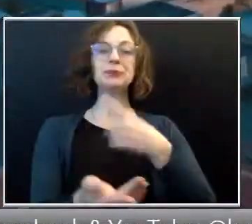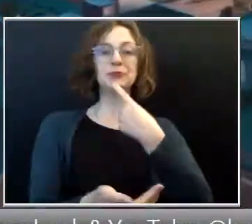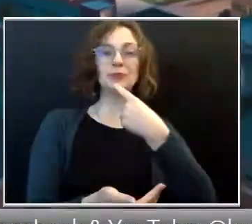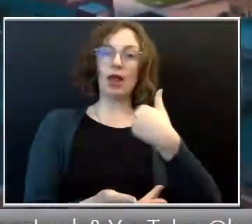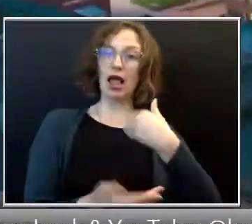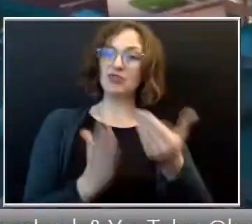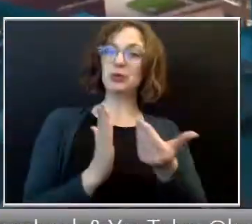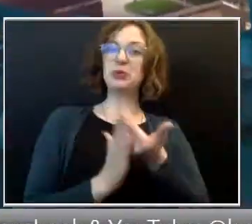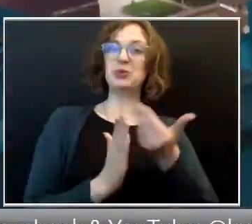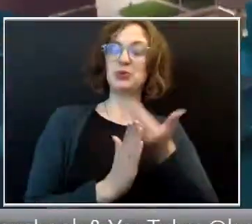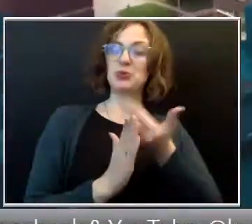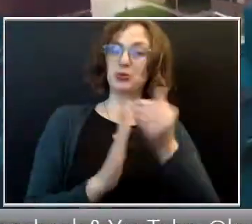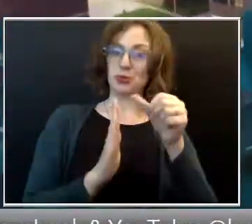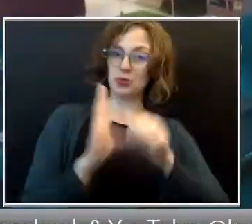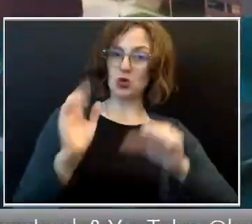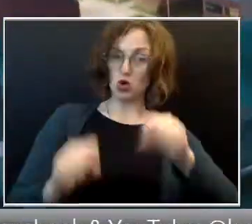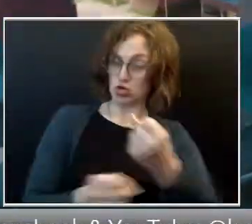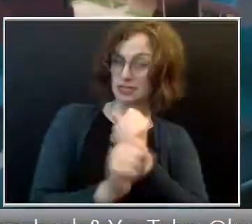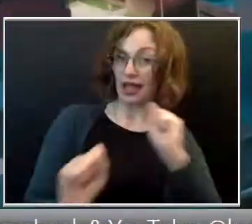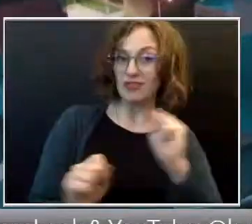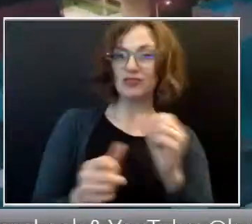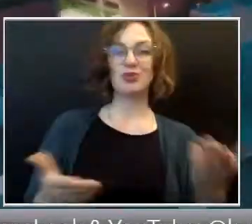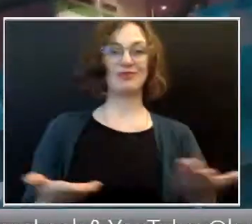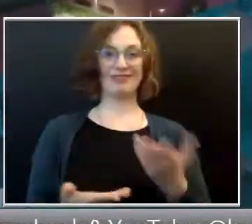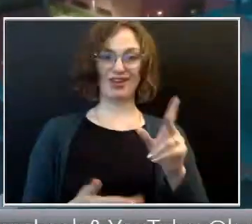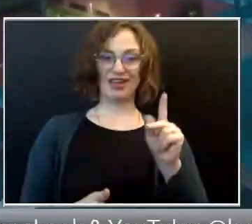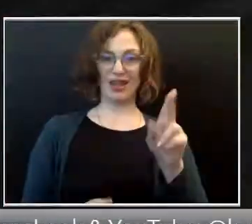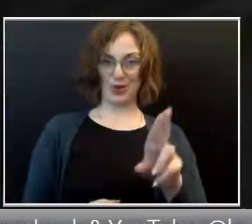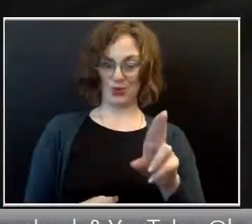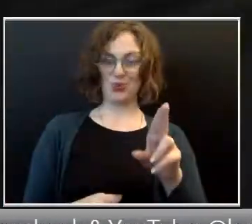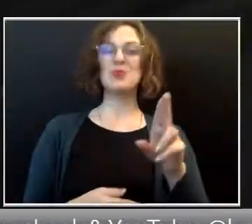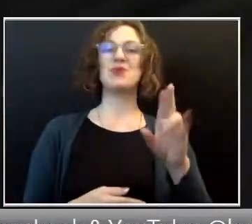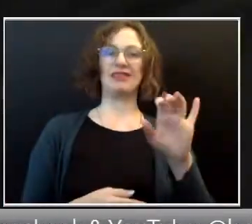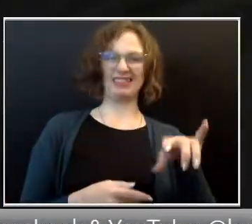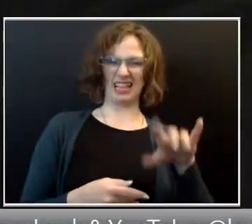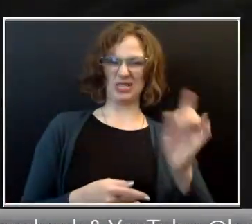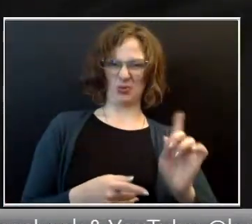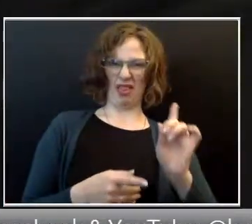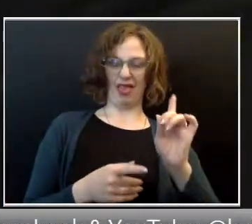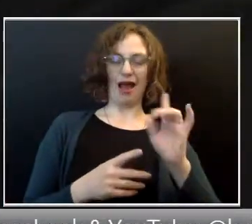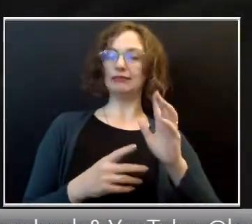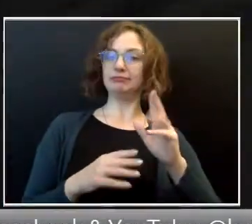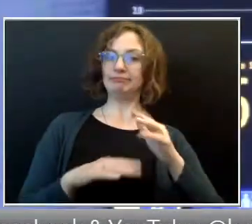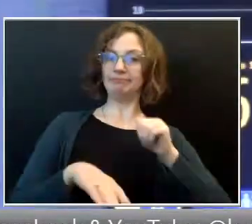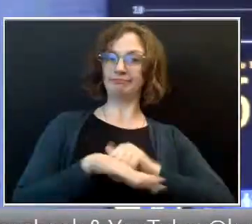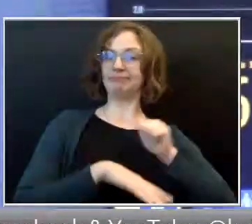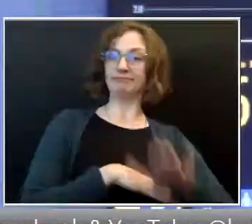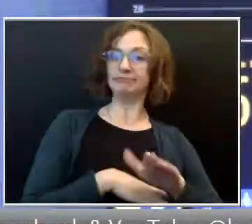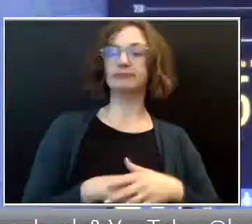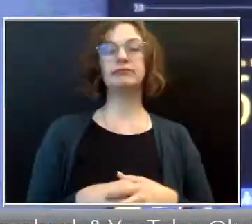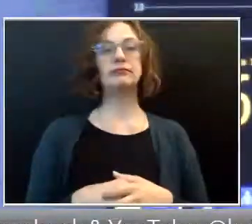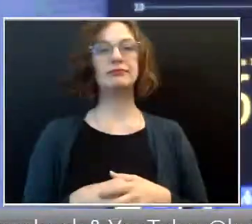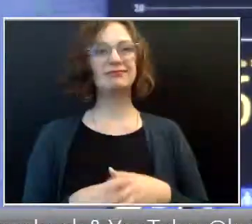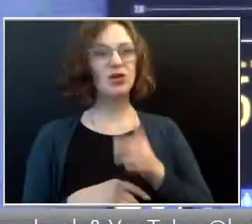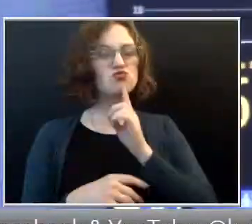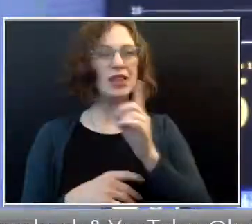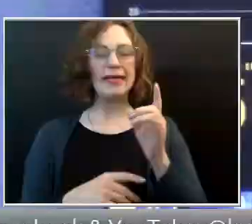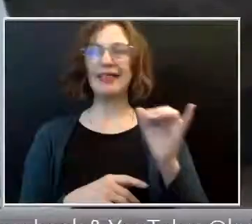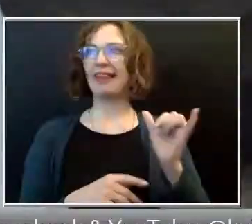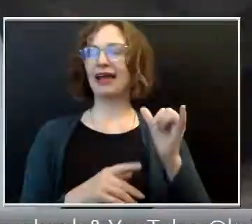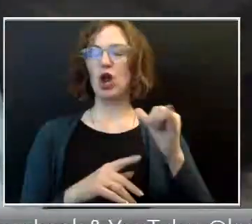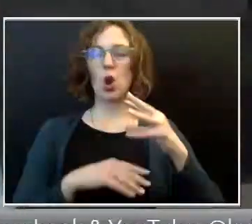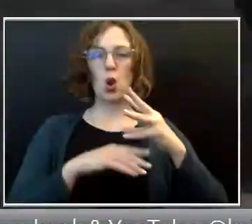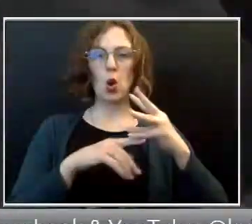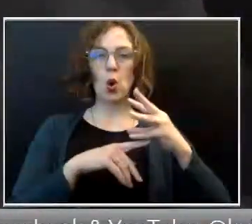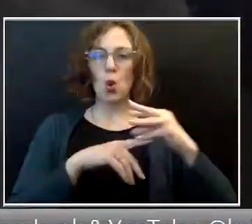of Kansas Health System, which is where they rushed him next. Essentially just kind of vacuumed him out of the vessel, which was pretty cool. On